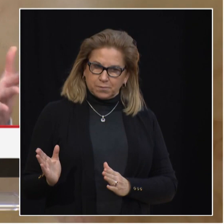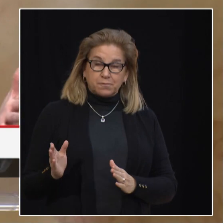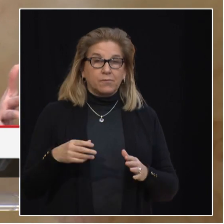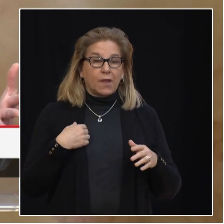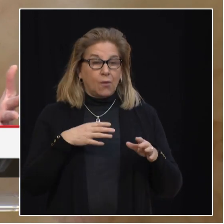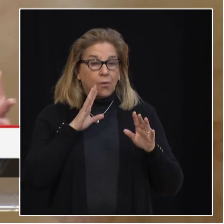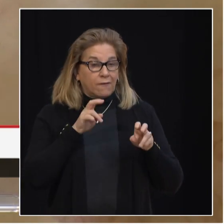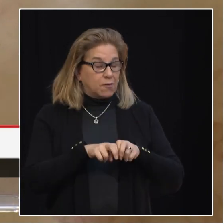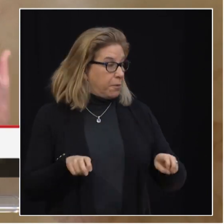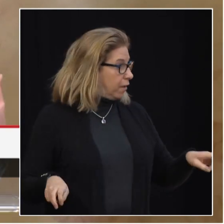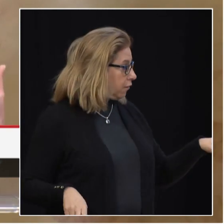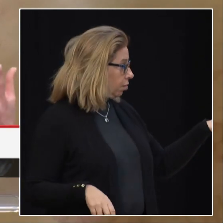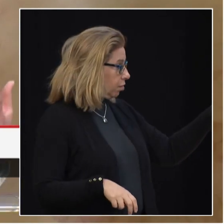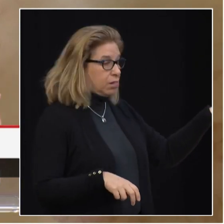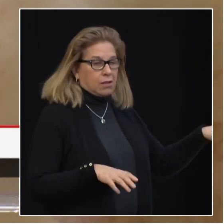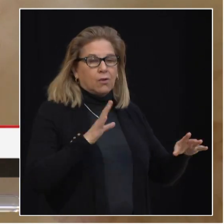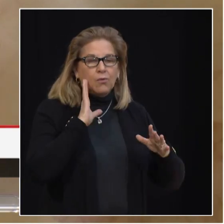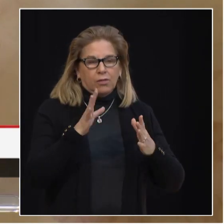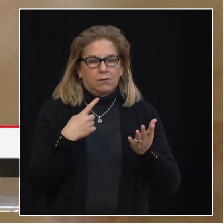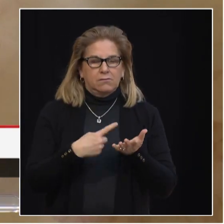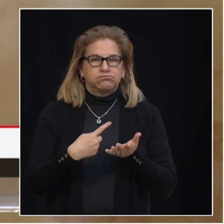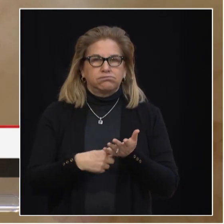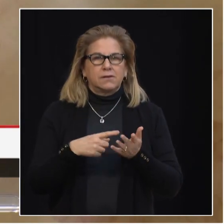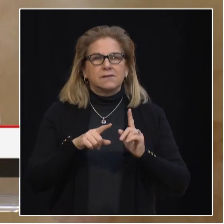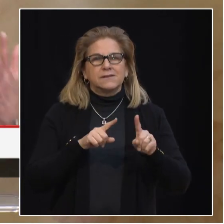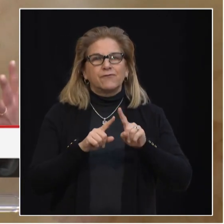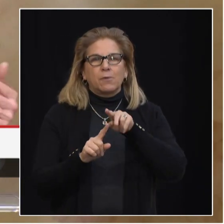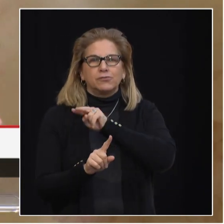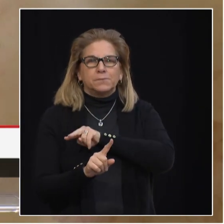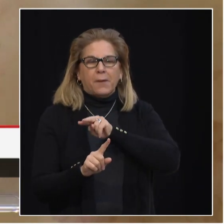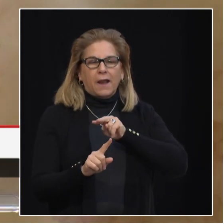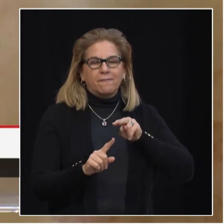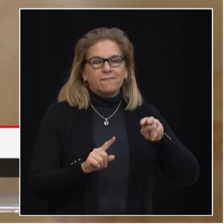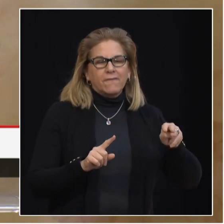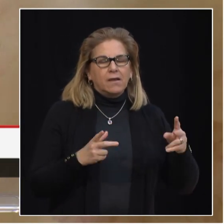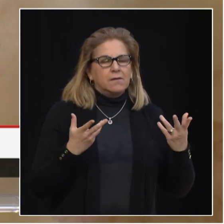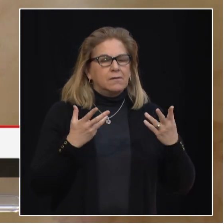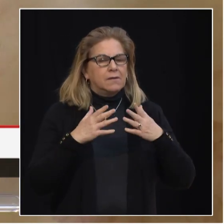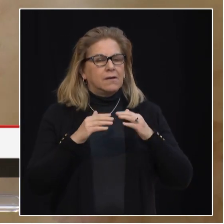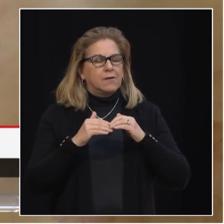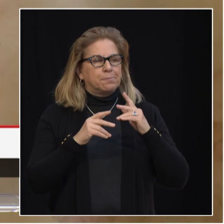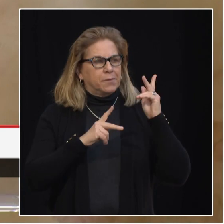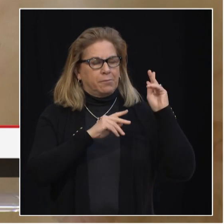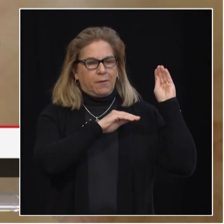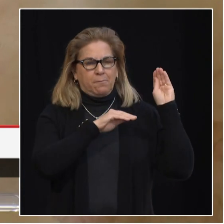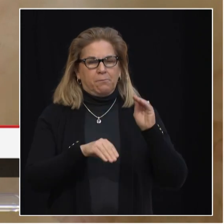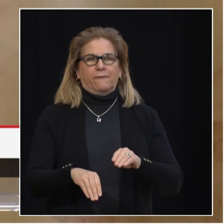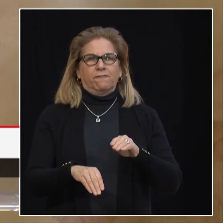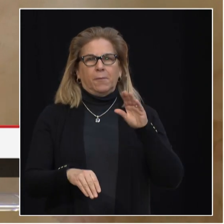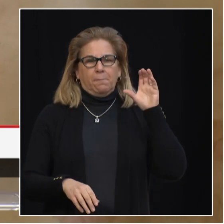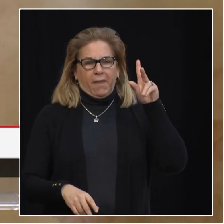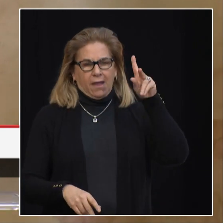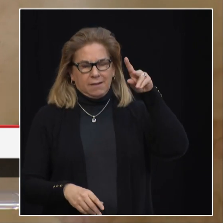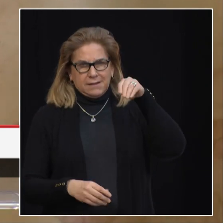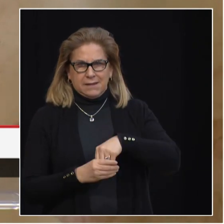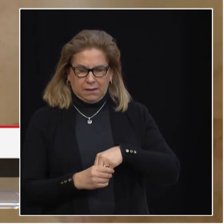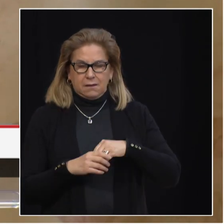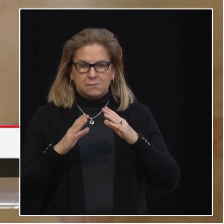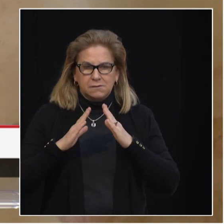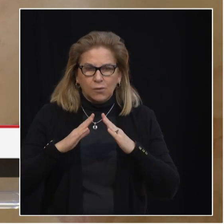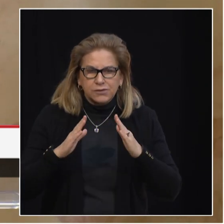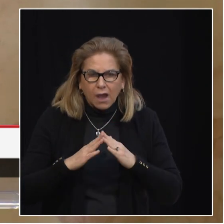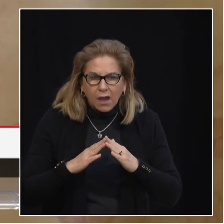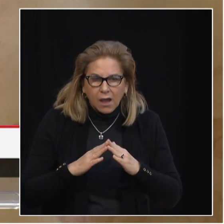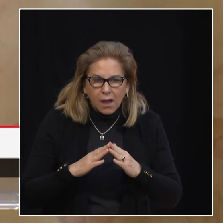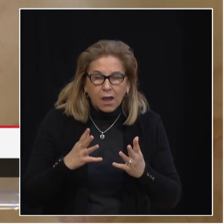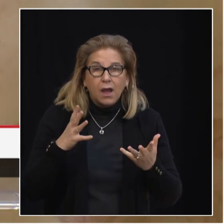some perspective on what it's going to take to really think about the next downtown, the transformation of the economic